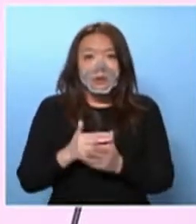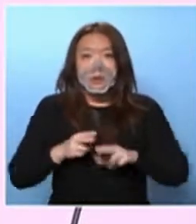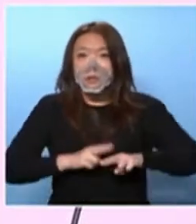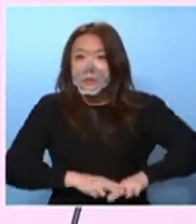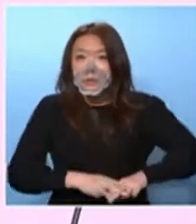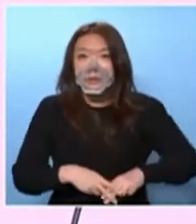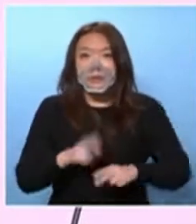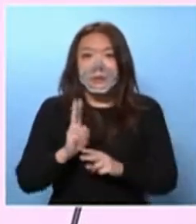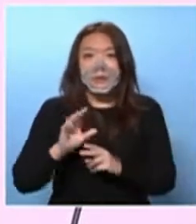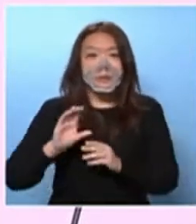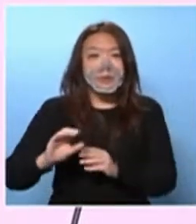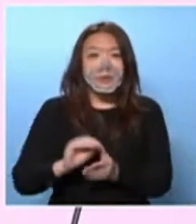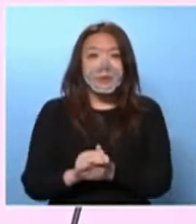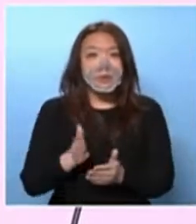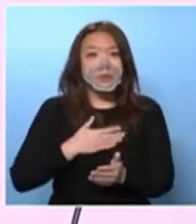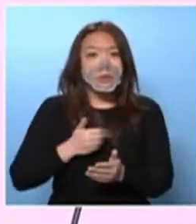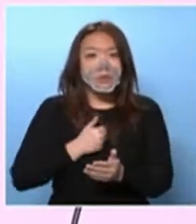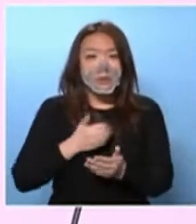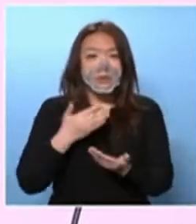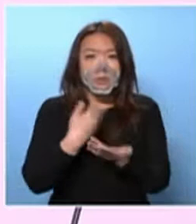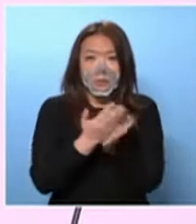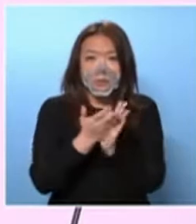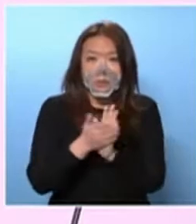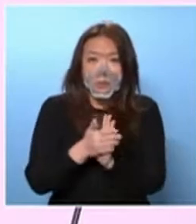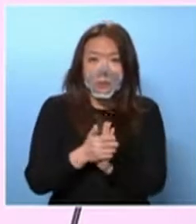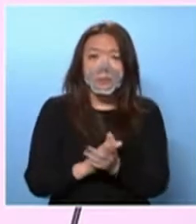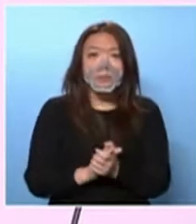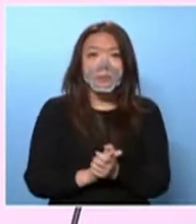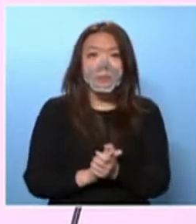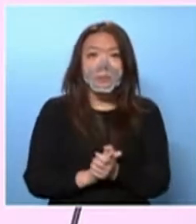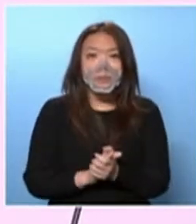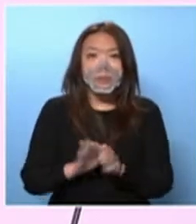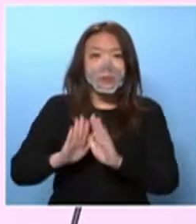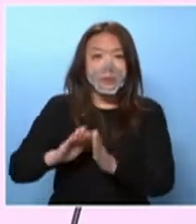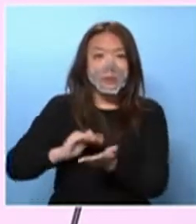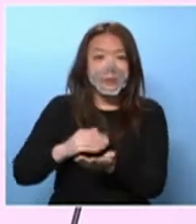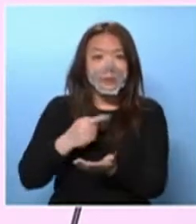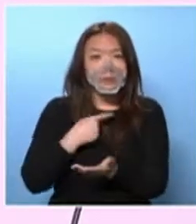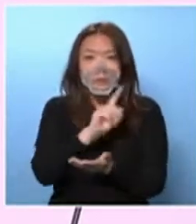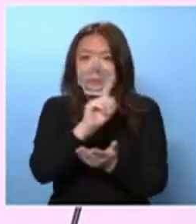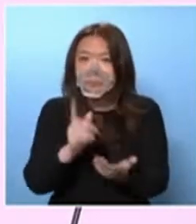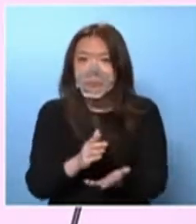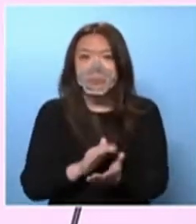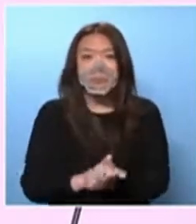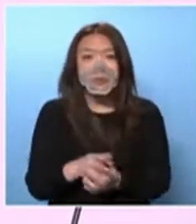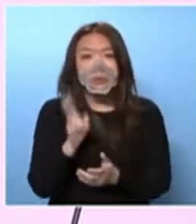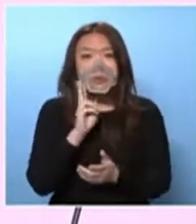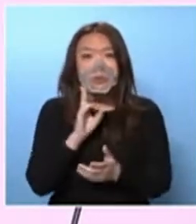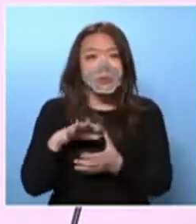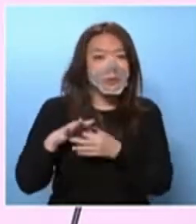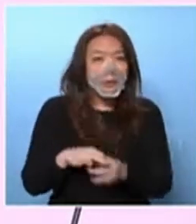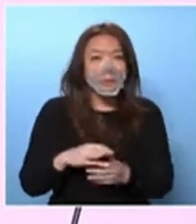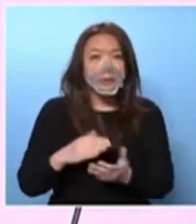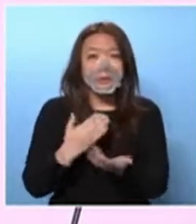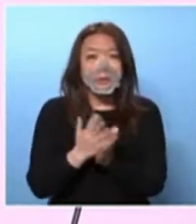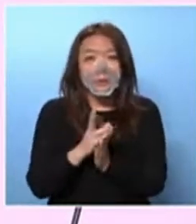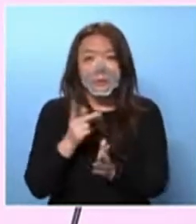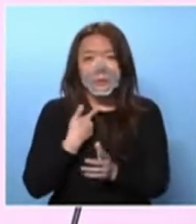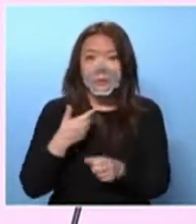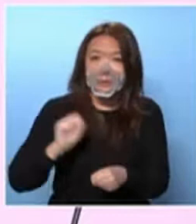anti-epidemic related facilities. Besides, I have earmarked $20 billion for other potential anti-epidemic